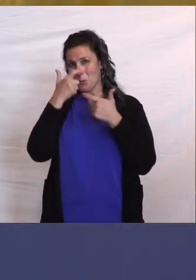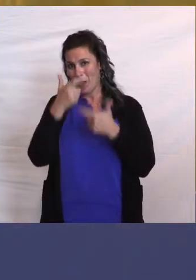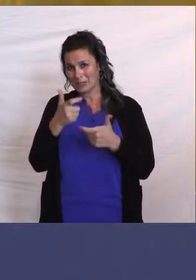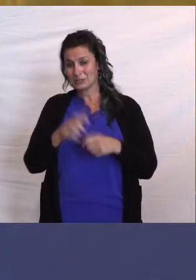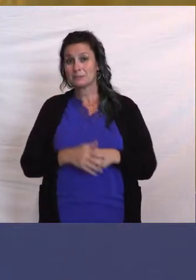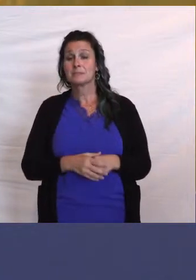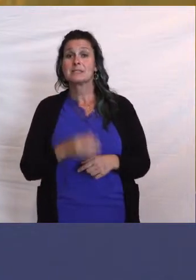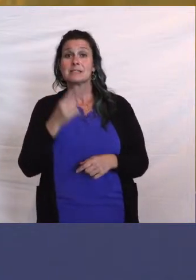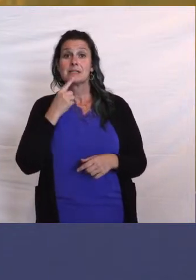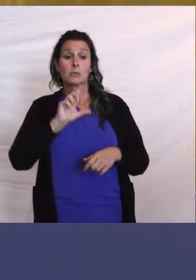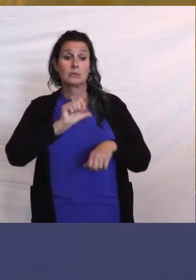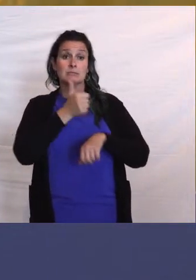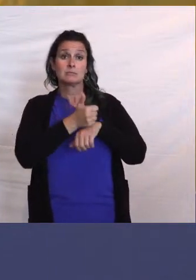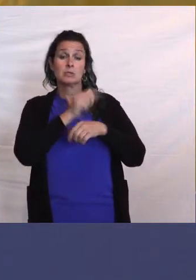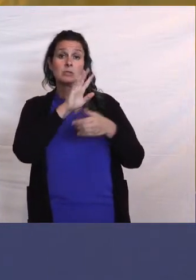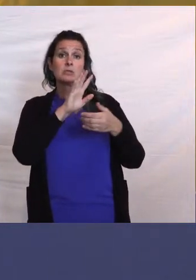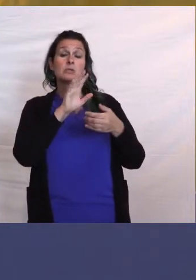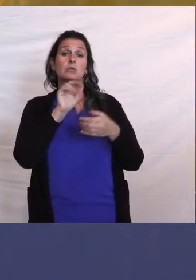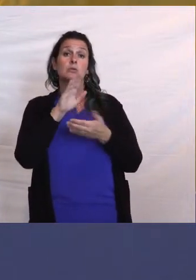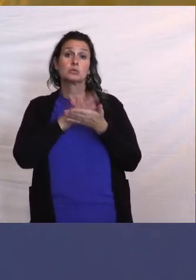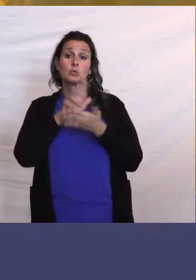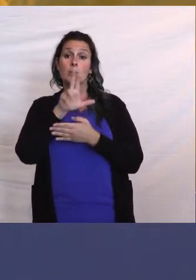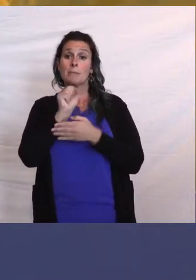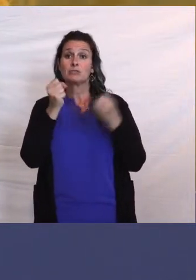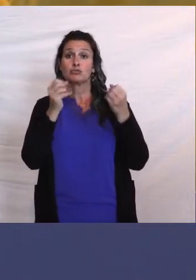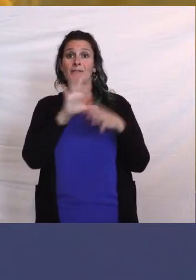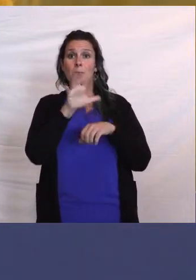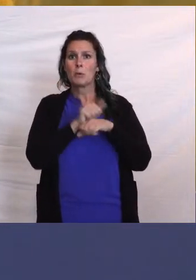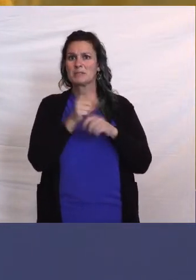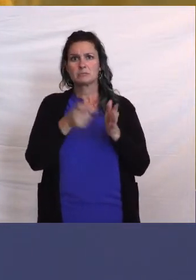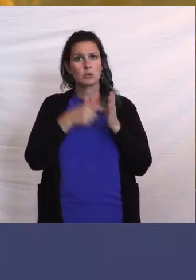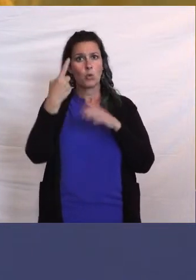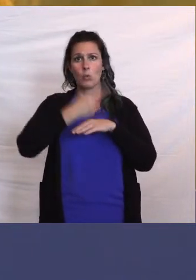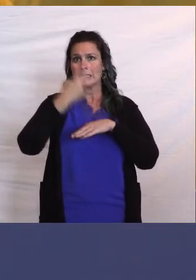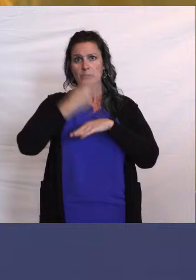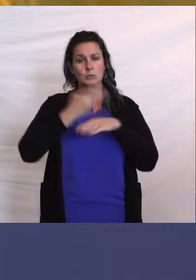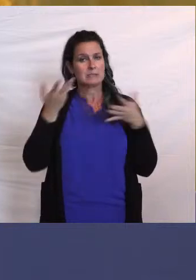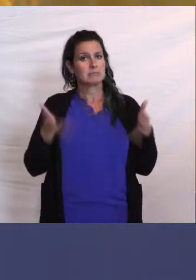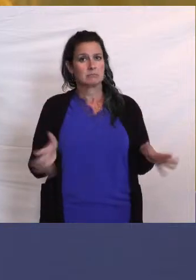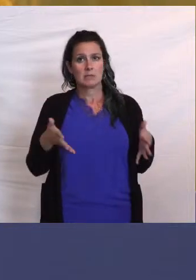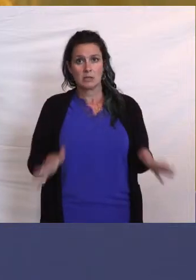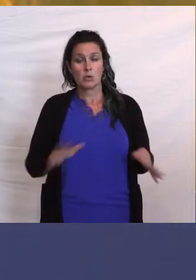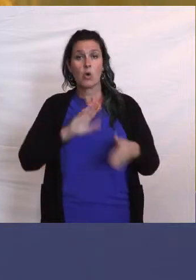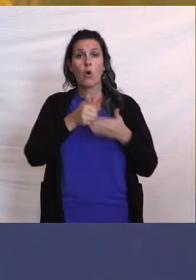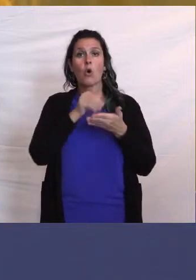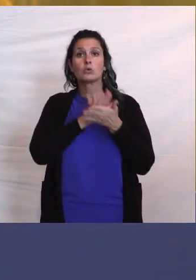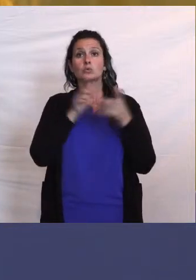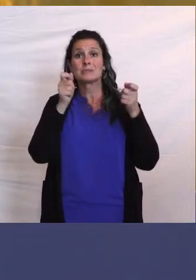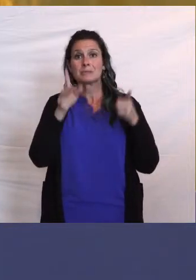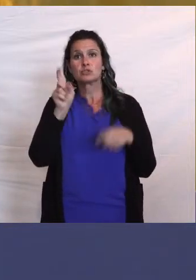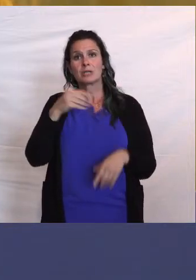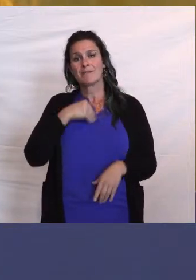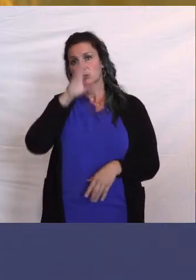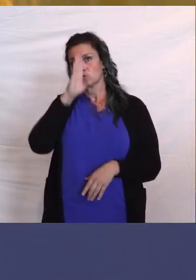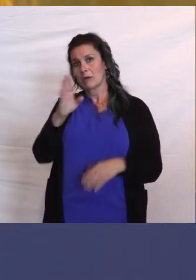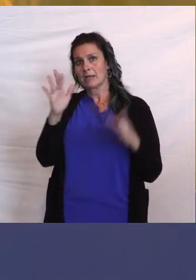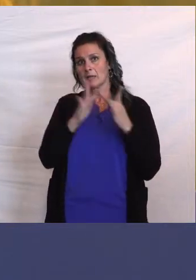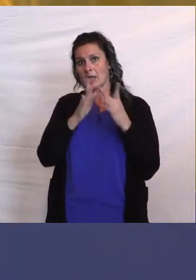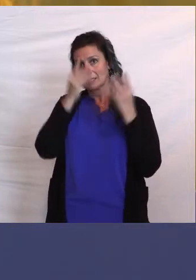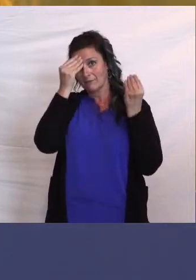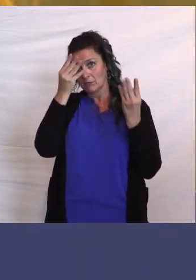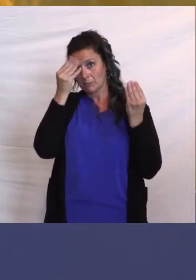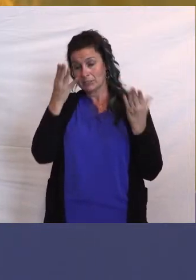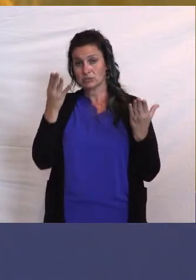We schedule school bus driver appointments within a day or two. All school administrators should have our direct contact information